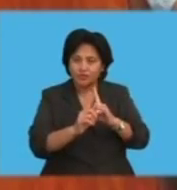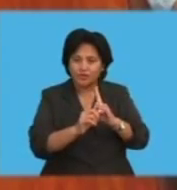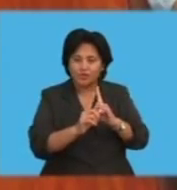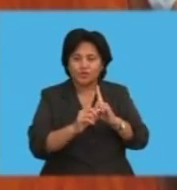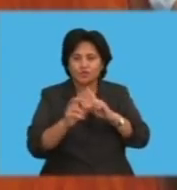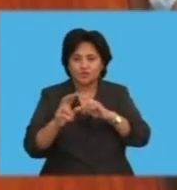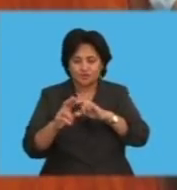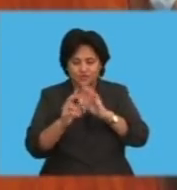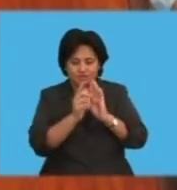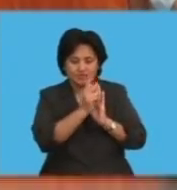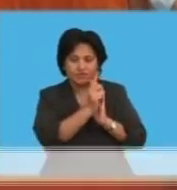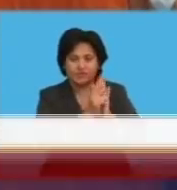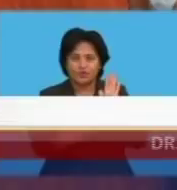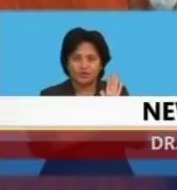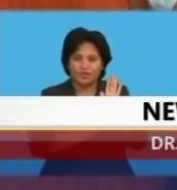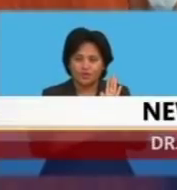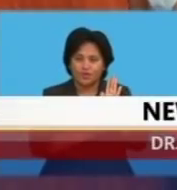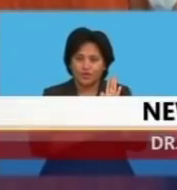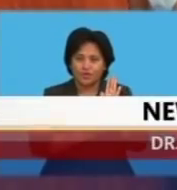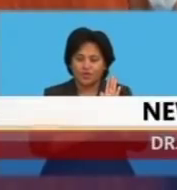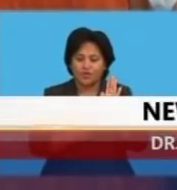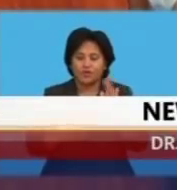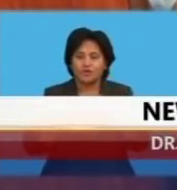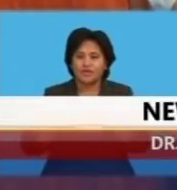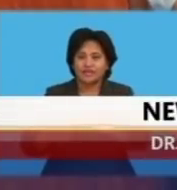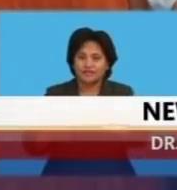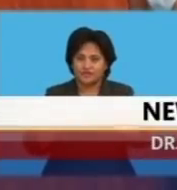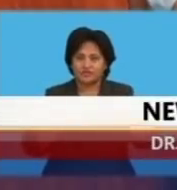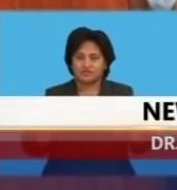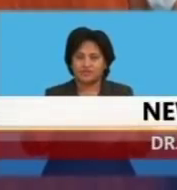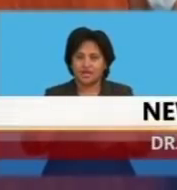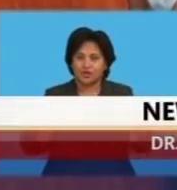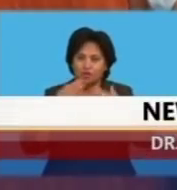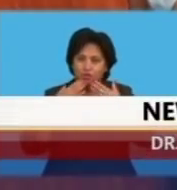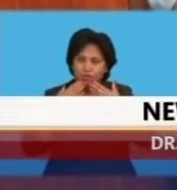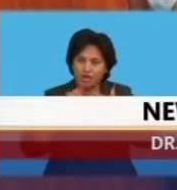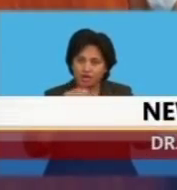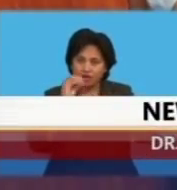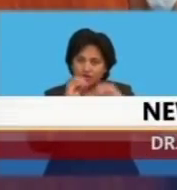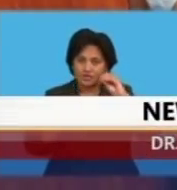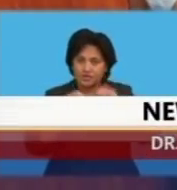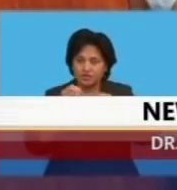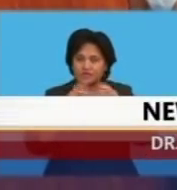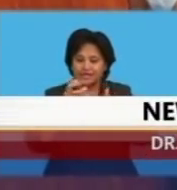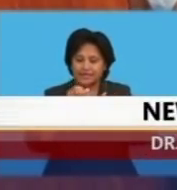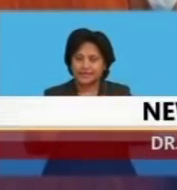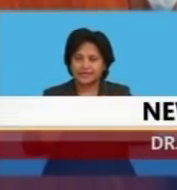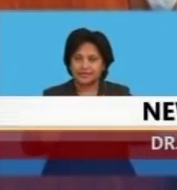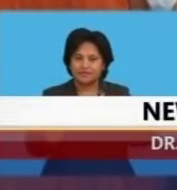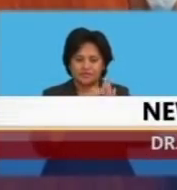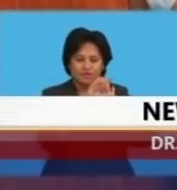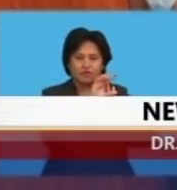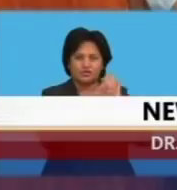Samisoni, who was sworn in this morning, was awarded the vacant seat after the death of the late Ratusela Nanovo